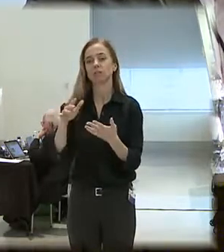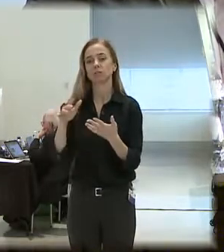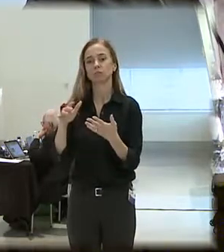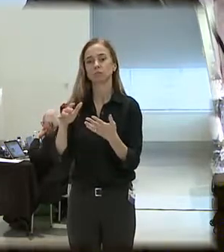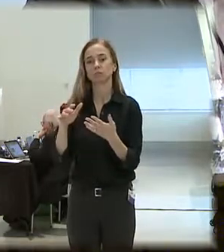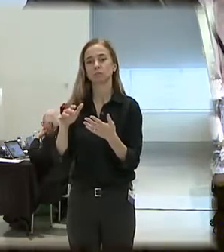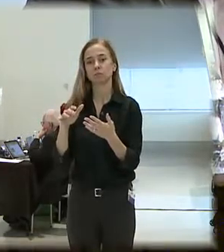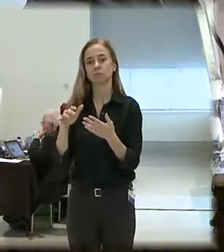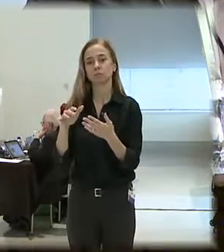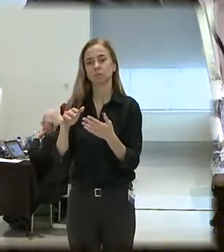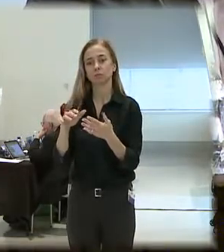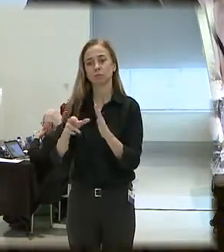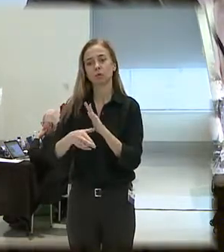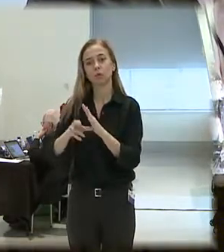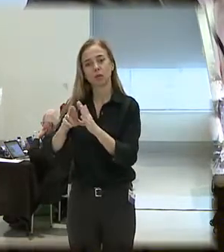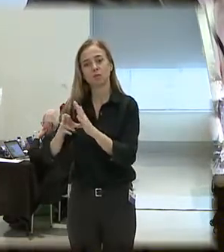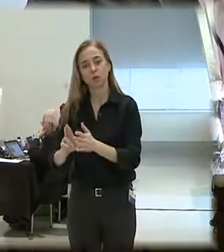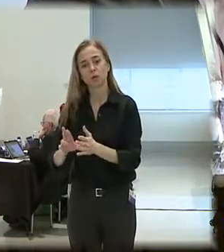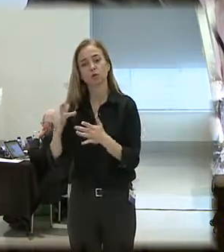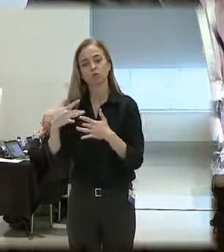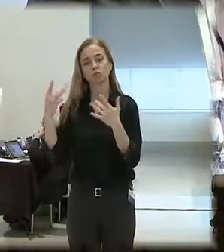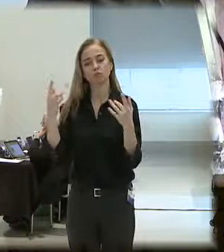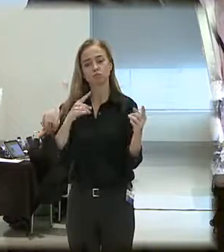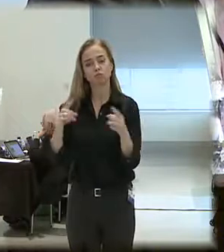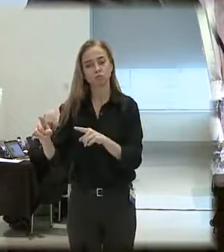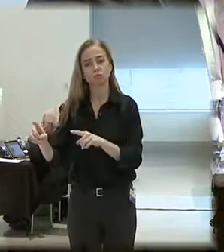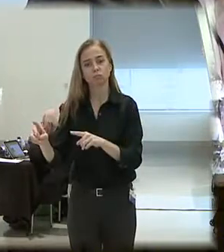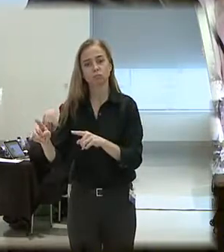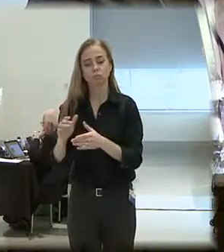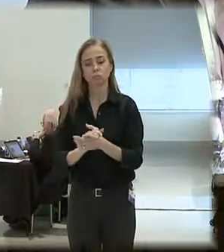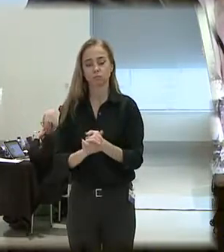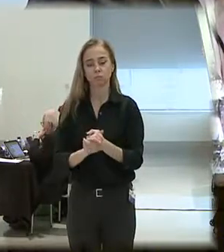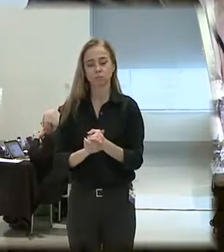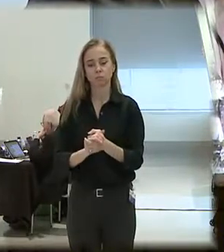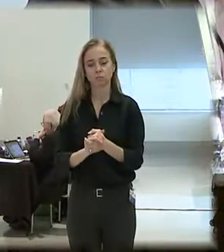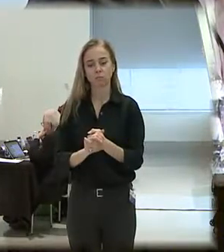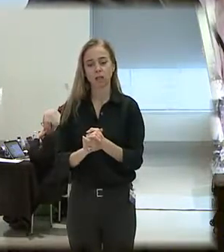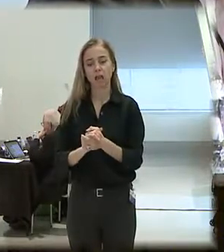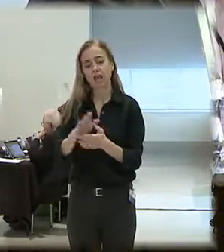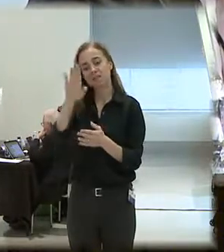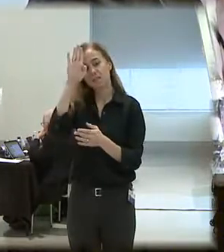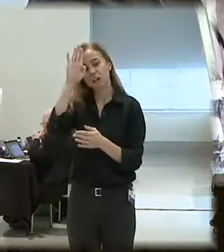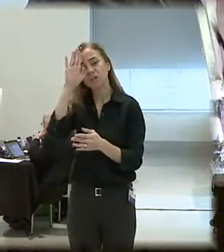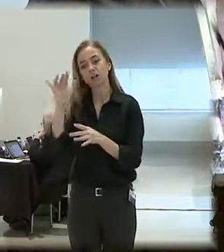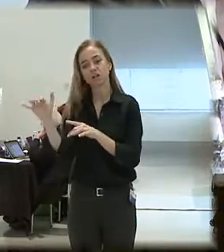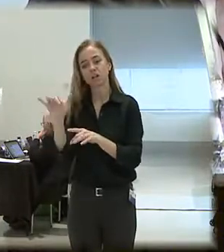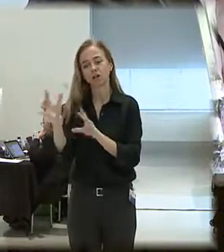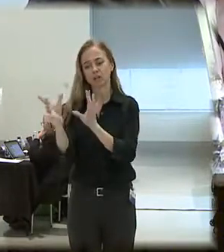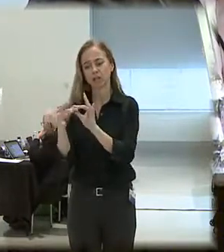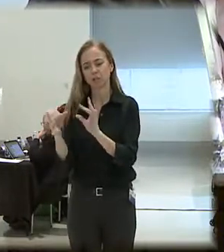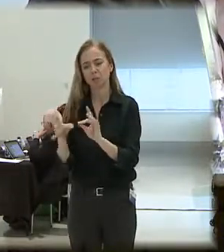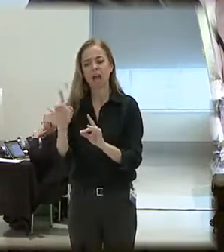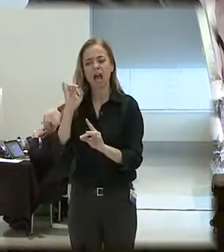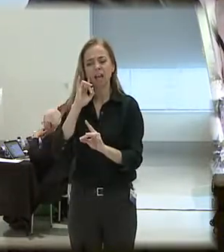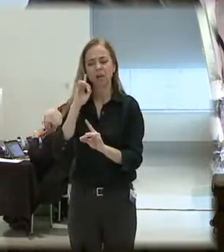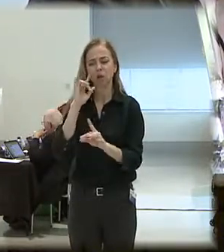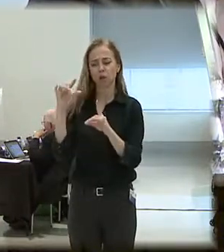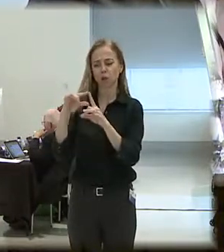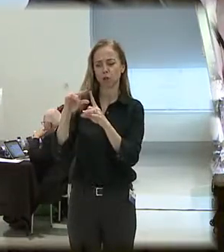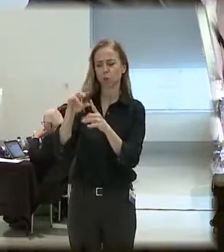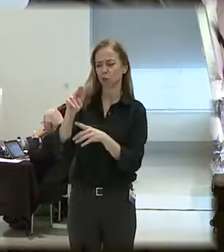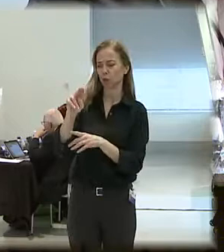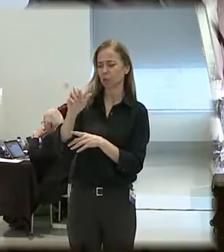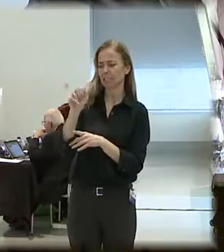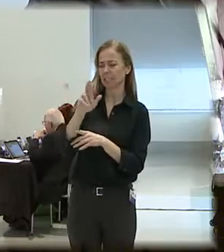they do sentinel event reviews. And, you know, in firefighters, somebody testified, I heard the words near miss. I think it was